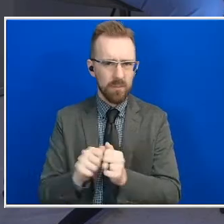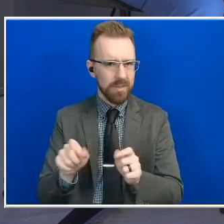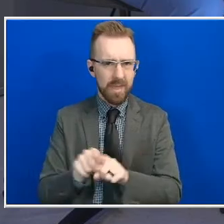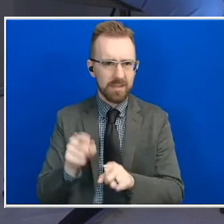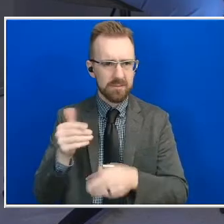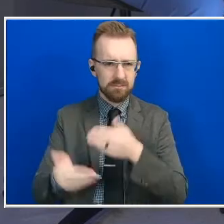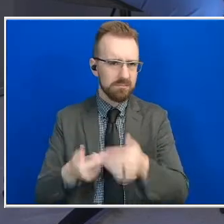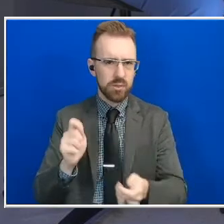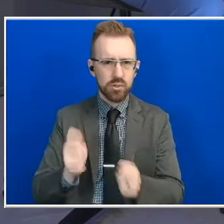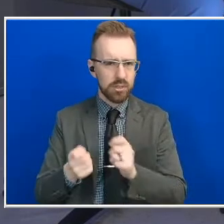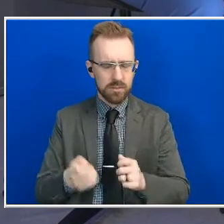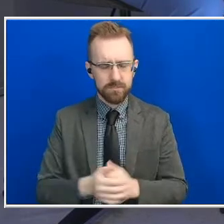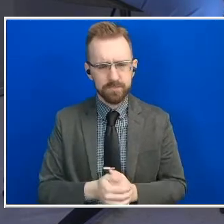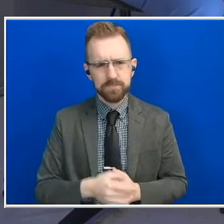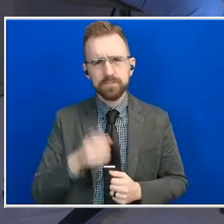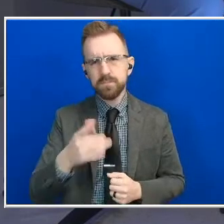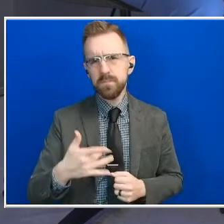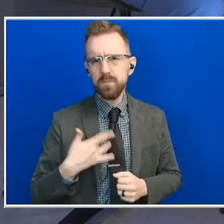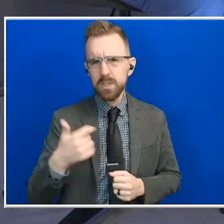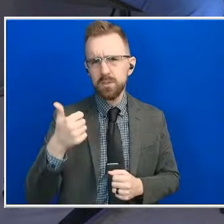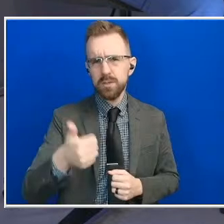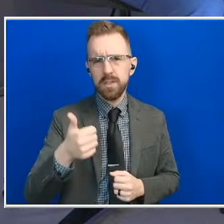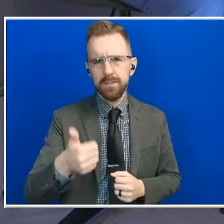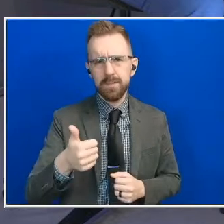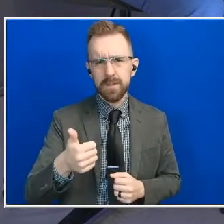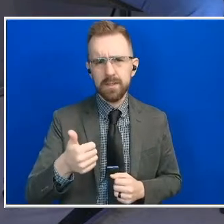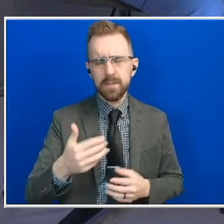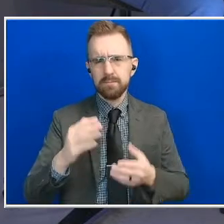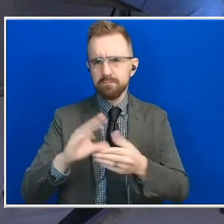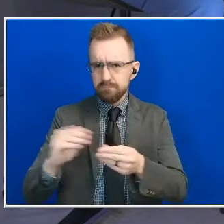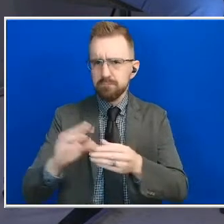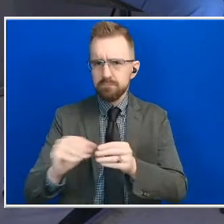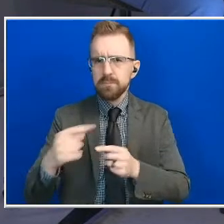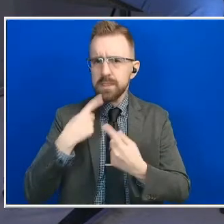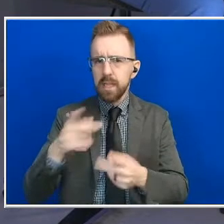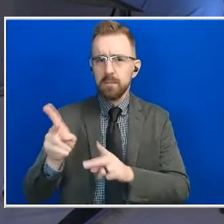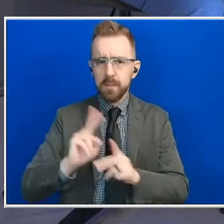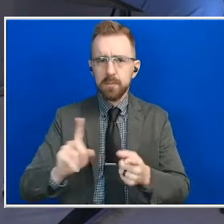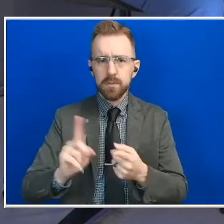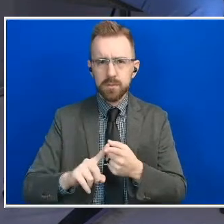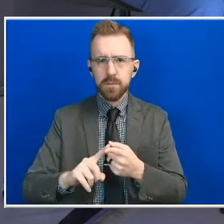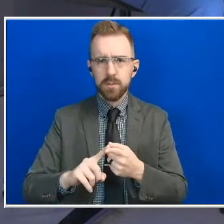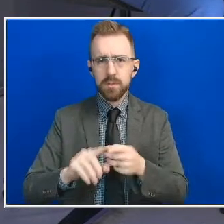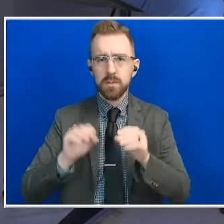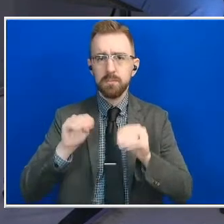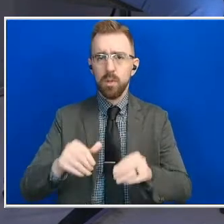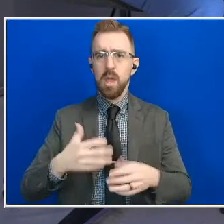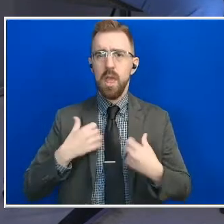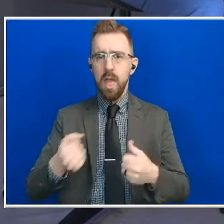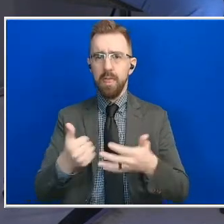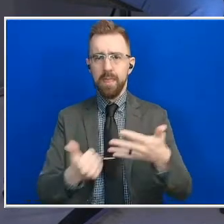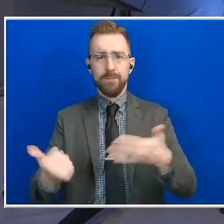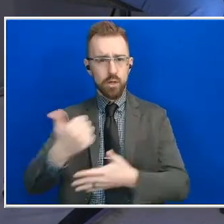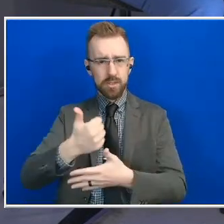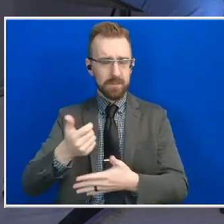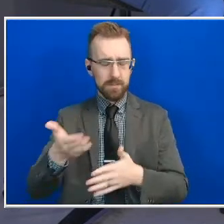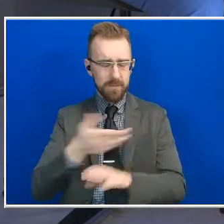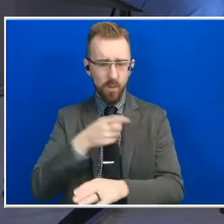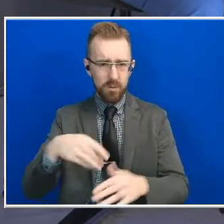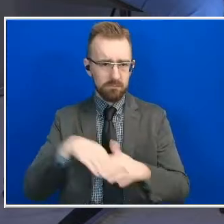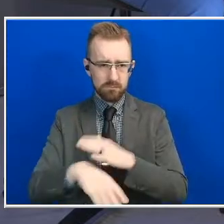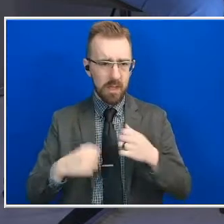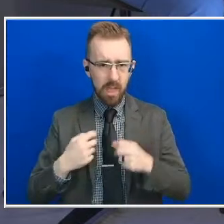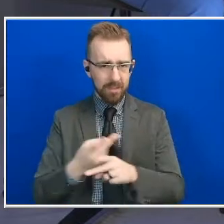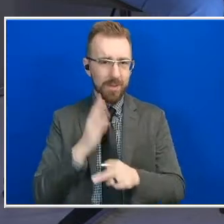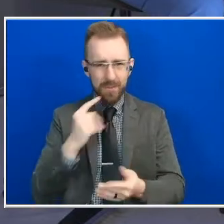find yourself telling people to put their health first? I mean, even before you got into healthcare, which we're going to talk about in a moment, but were